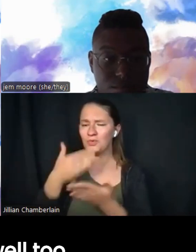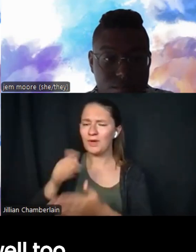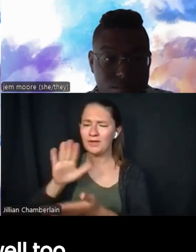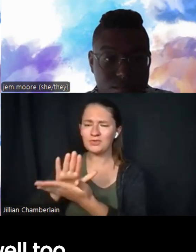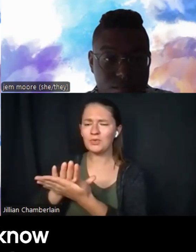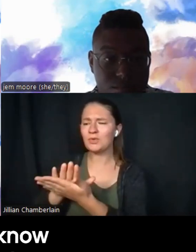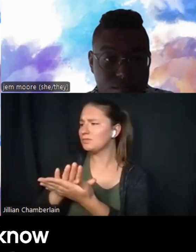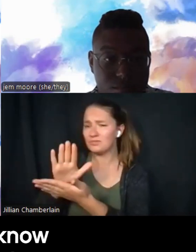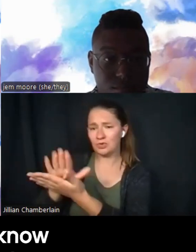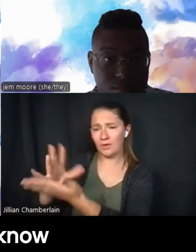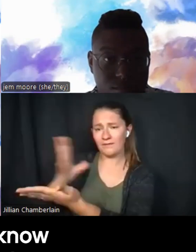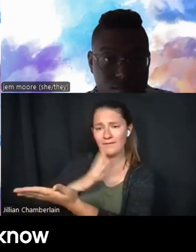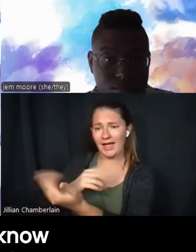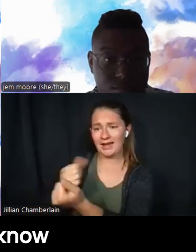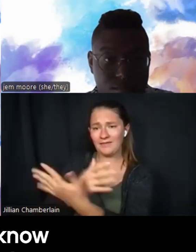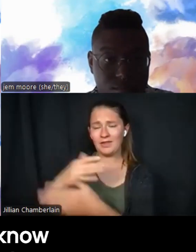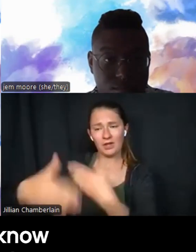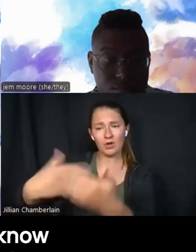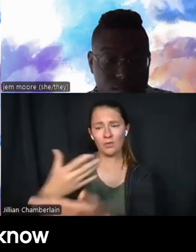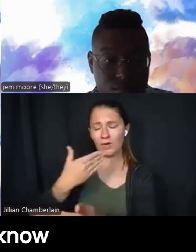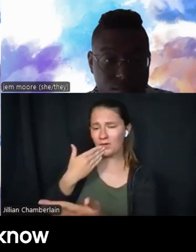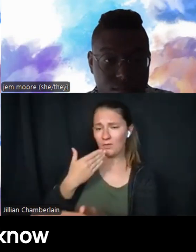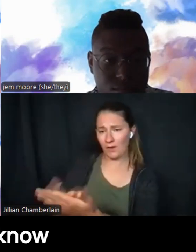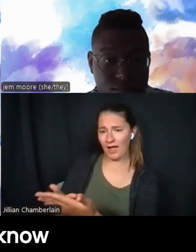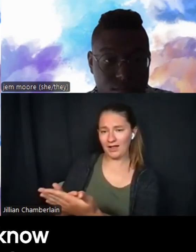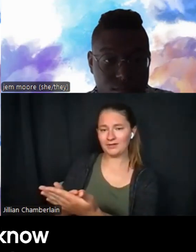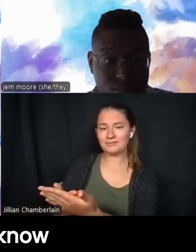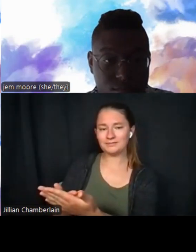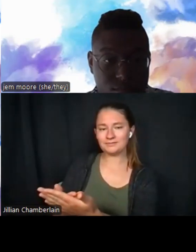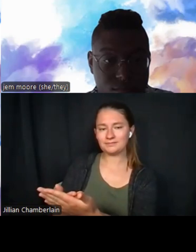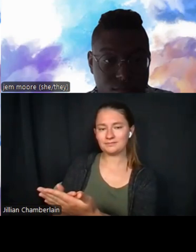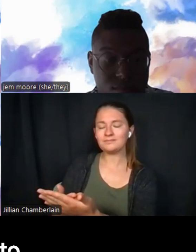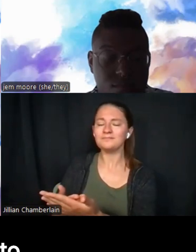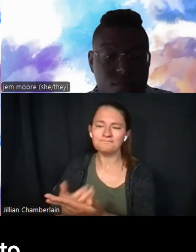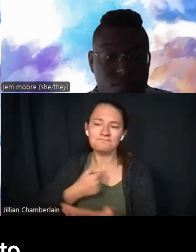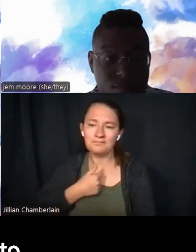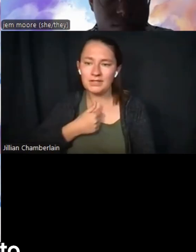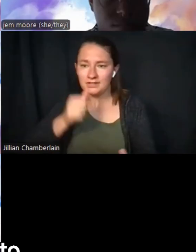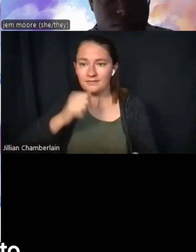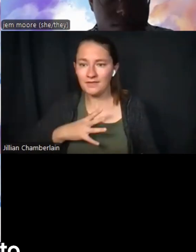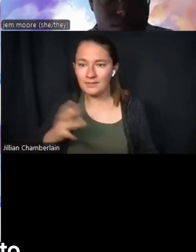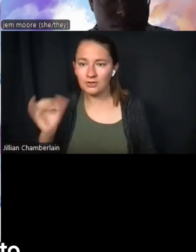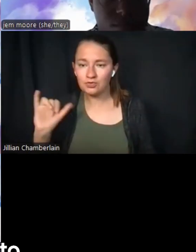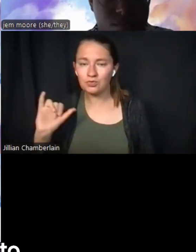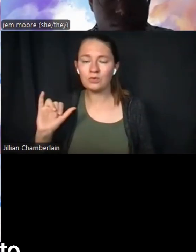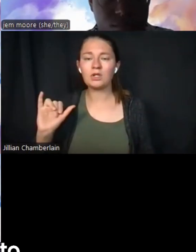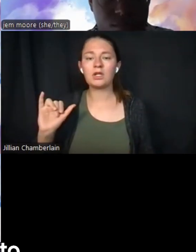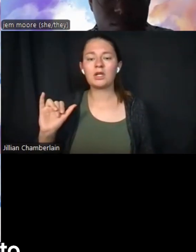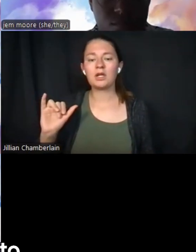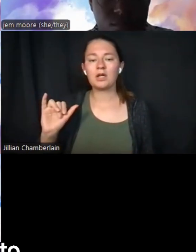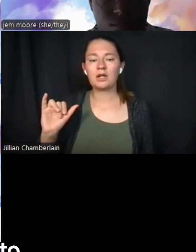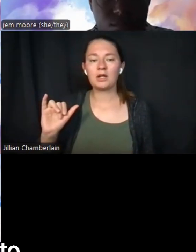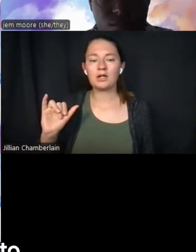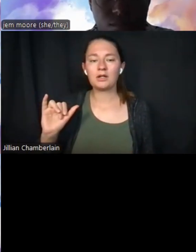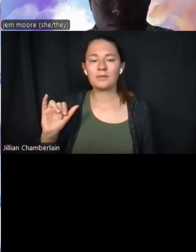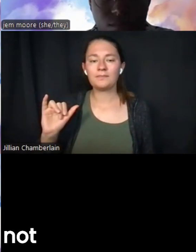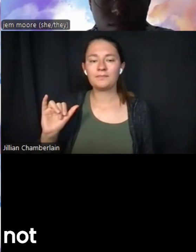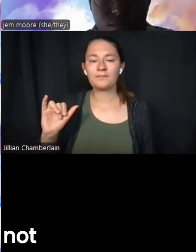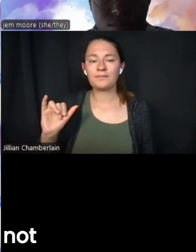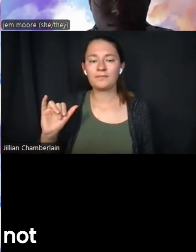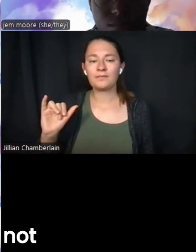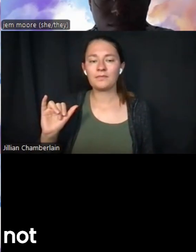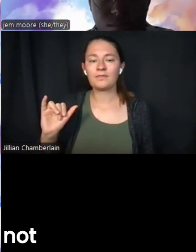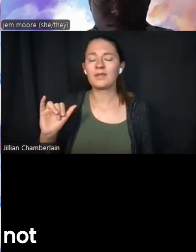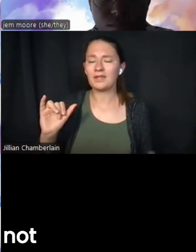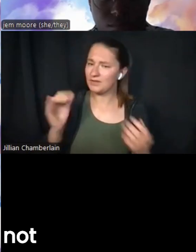is going well too. And you especially when you're socialized as a female, there's a lot of stuff you learn to keep